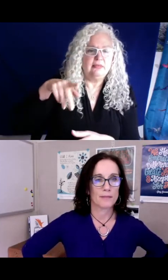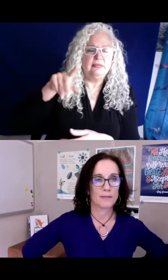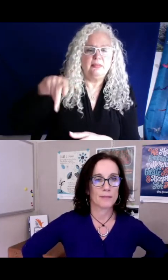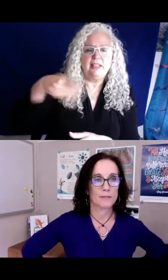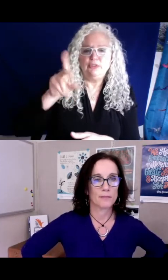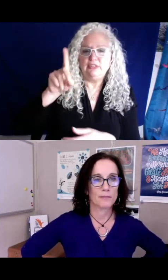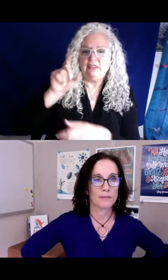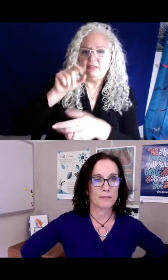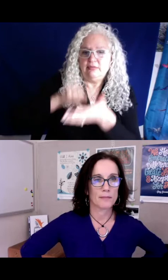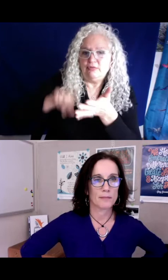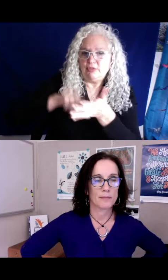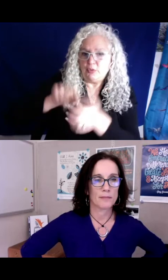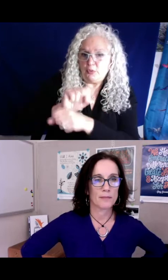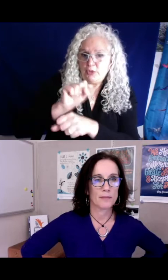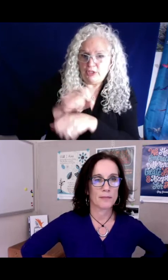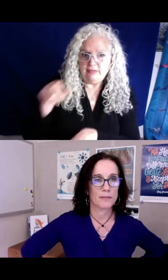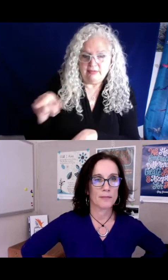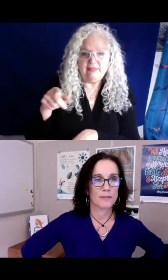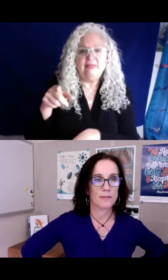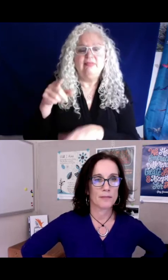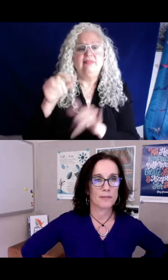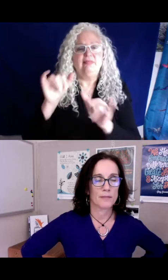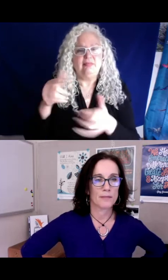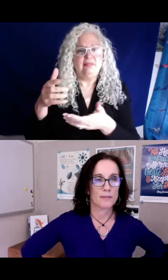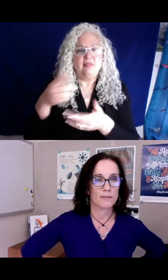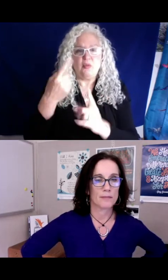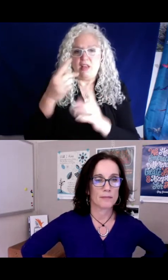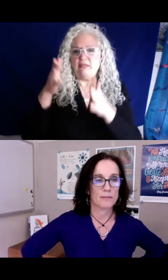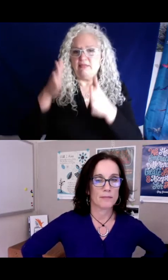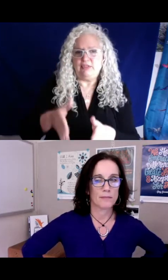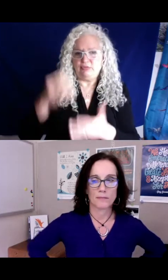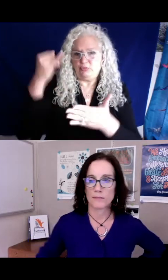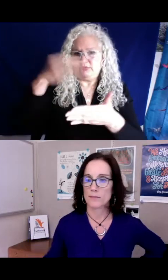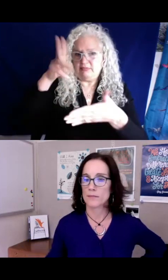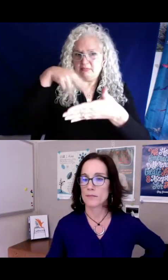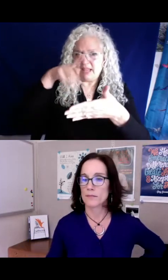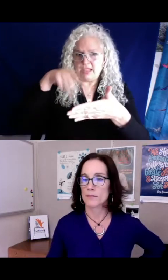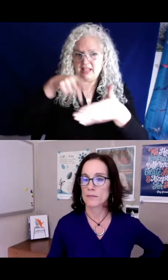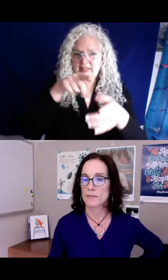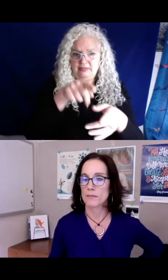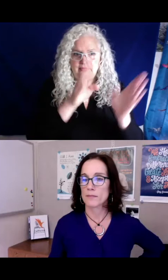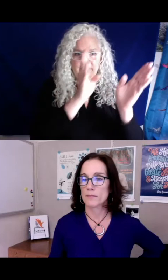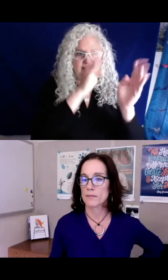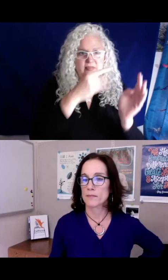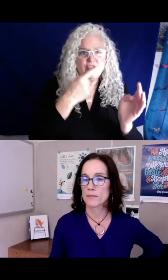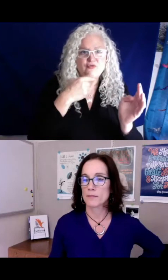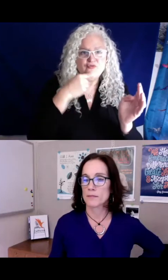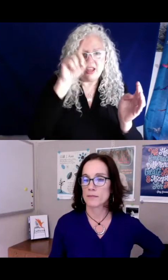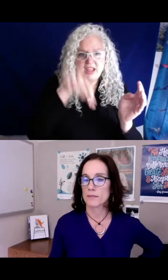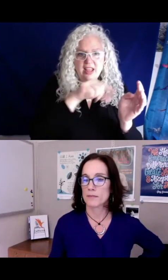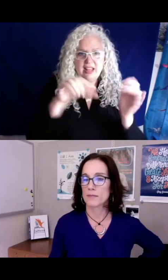Julie Rosemary, and she did some PhD research work, and one person